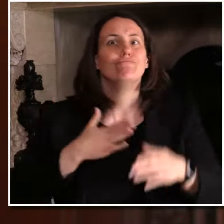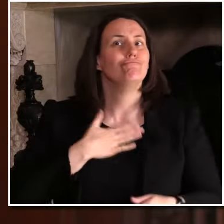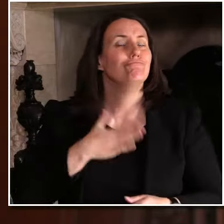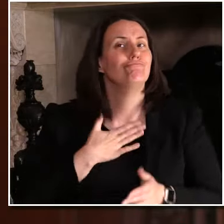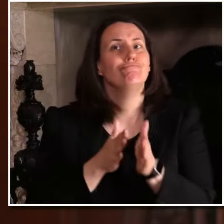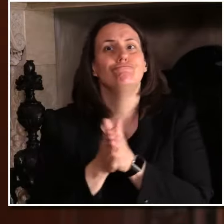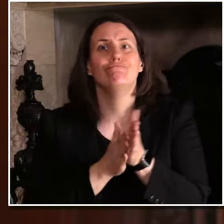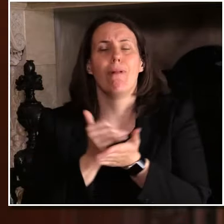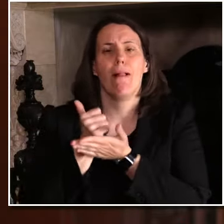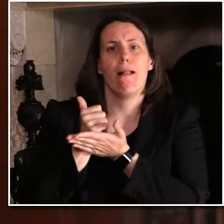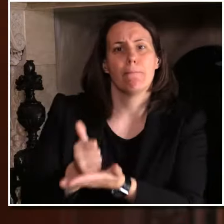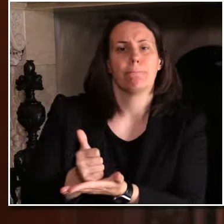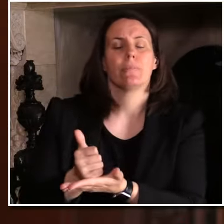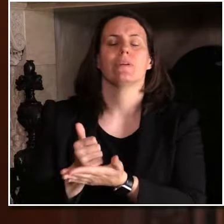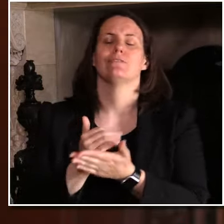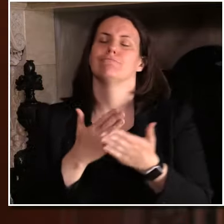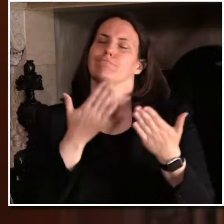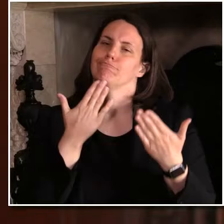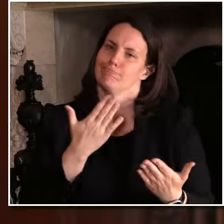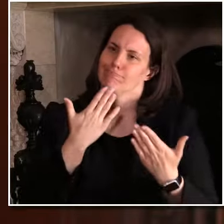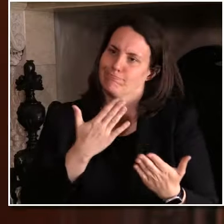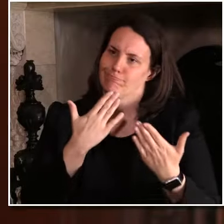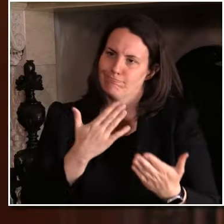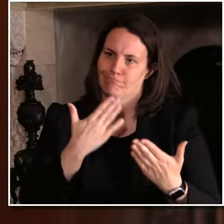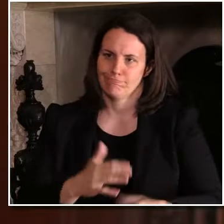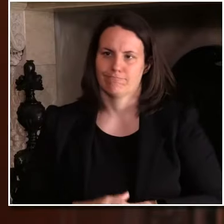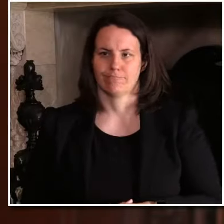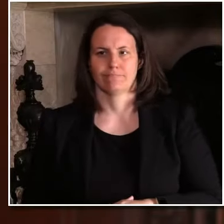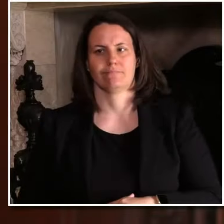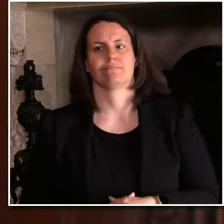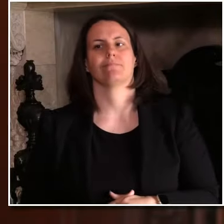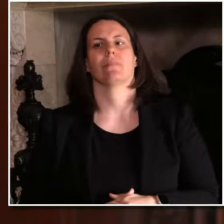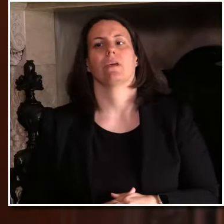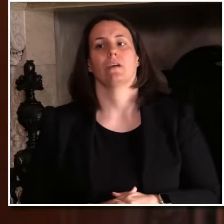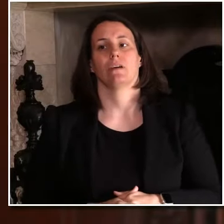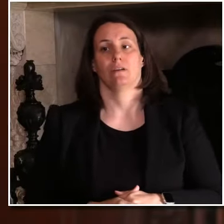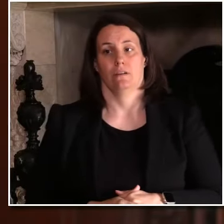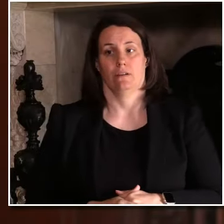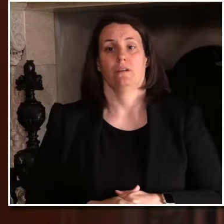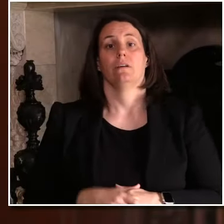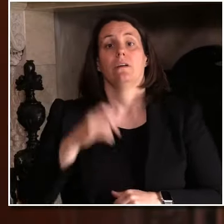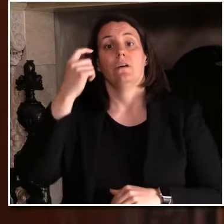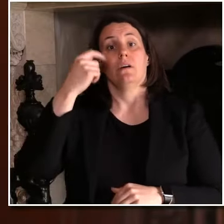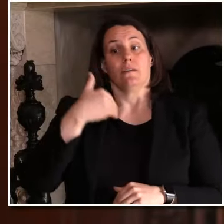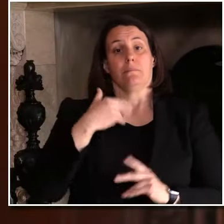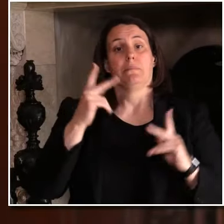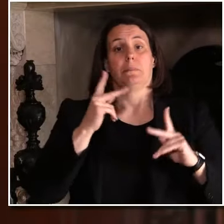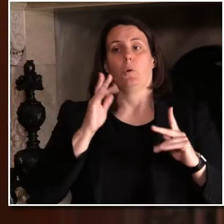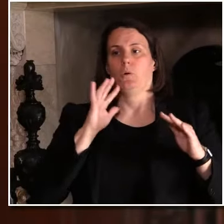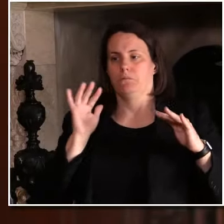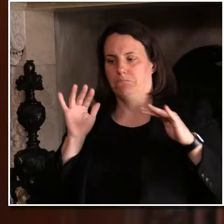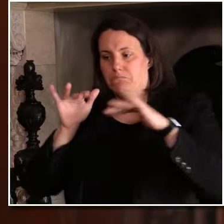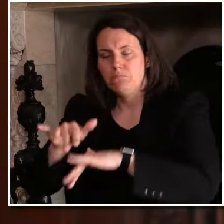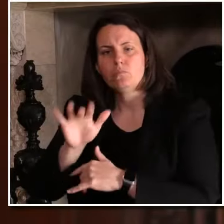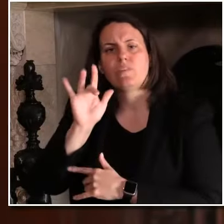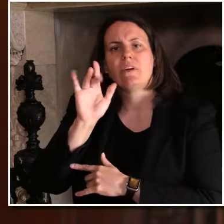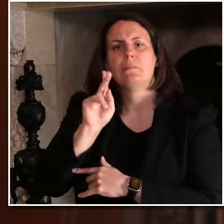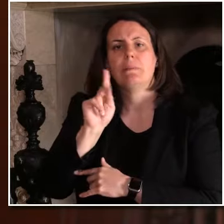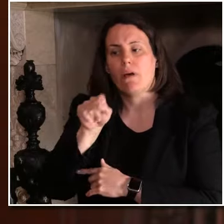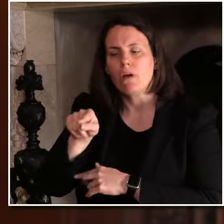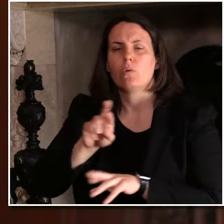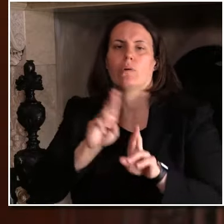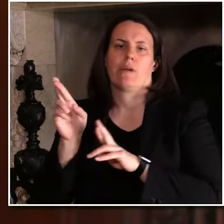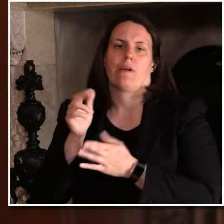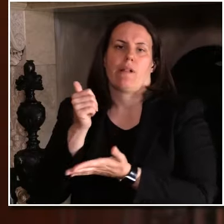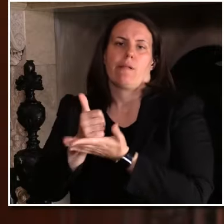were recently referred to Racine County to help with local staffing needs. So thank you to all the folks who signed up to help. If